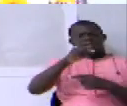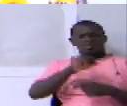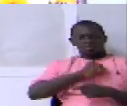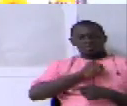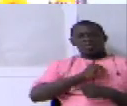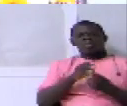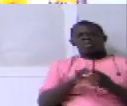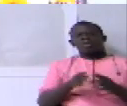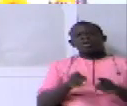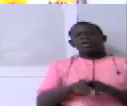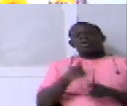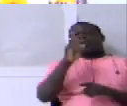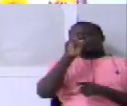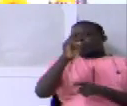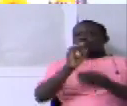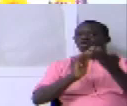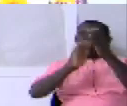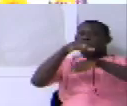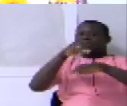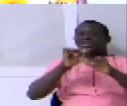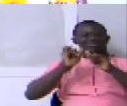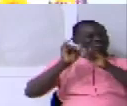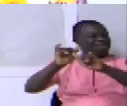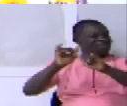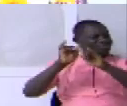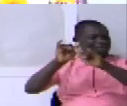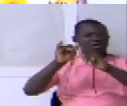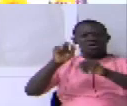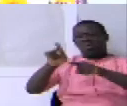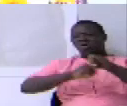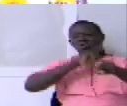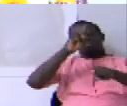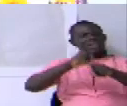But it's overstayed at the same place.